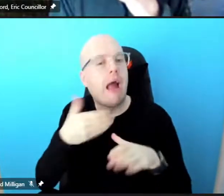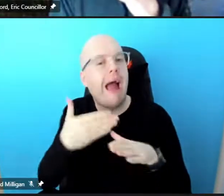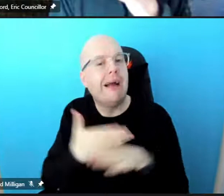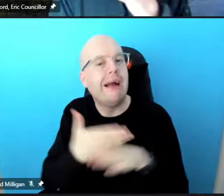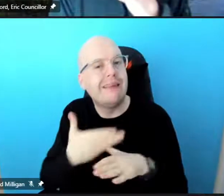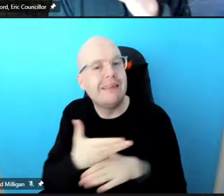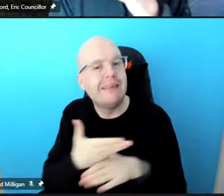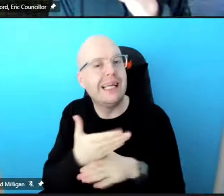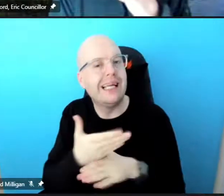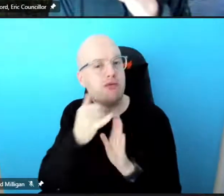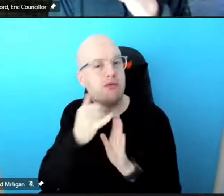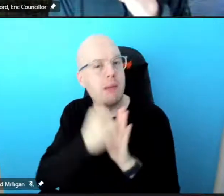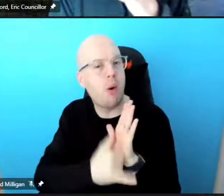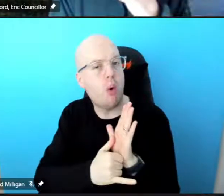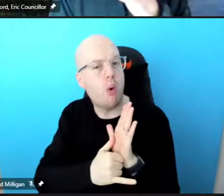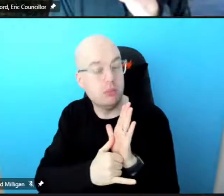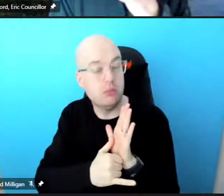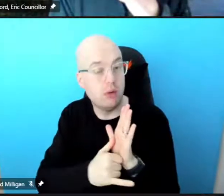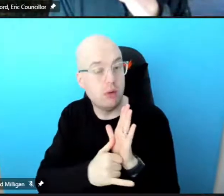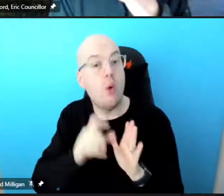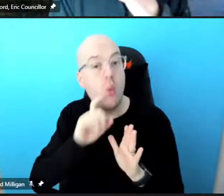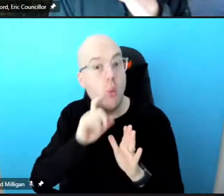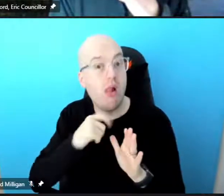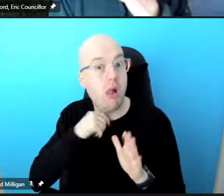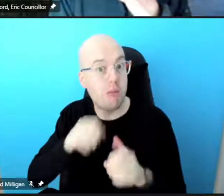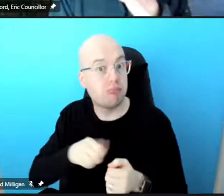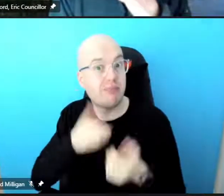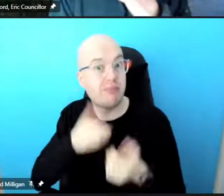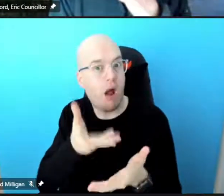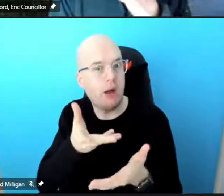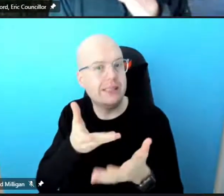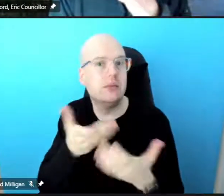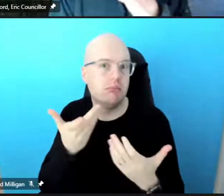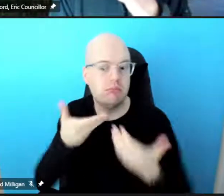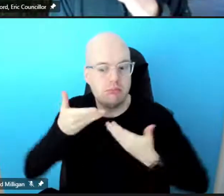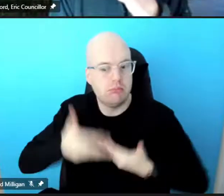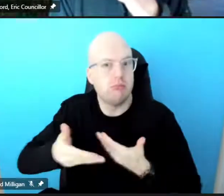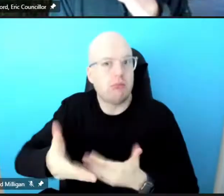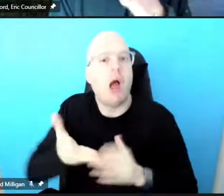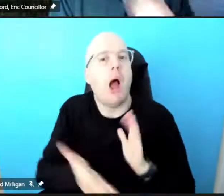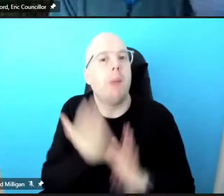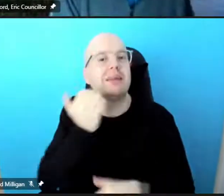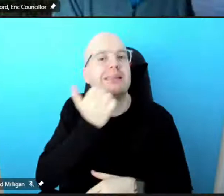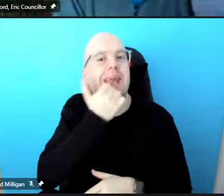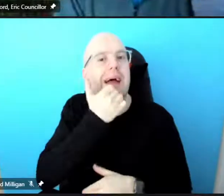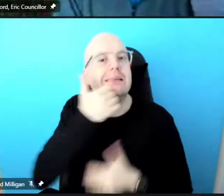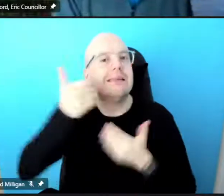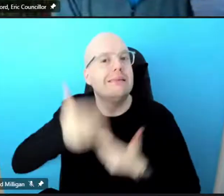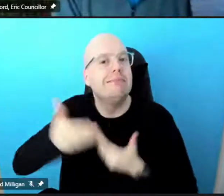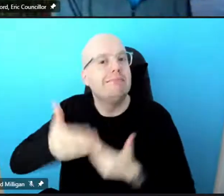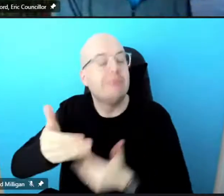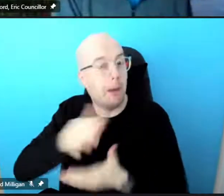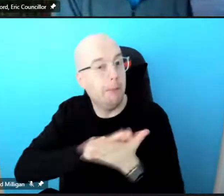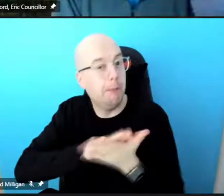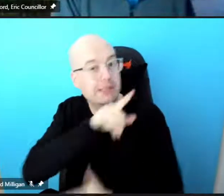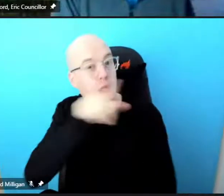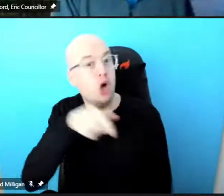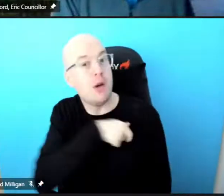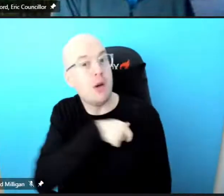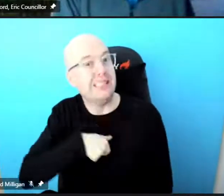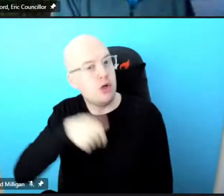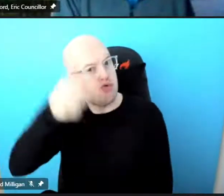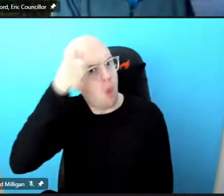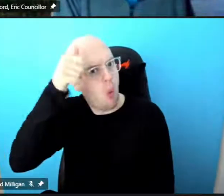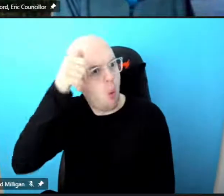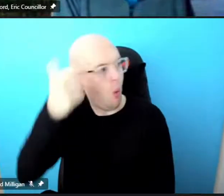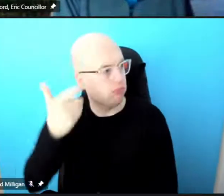on this agenda, I'm going to provide interim updates, so give the committee some idea of the number of days that have been spent, the